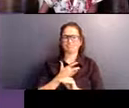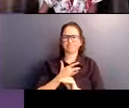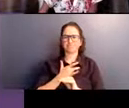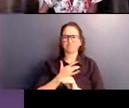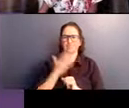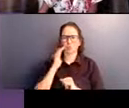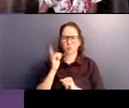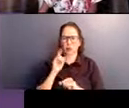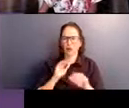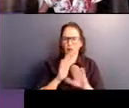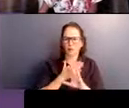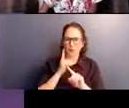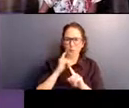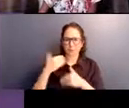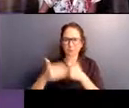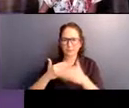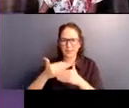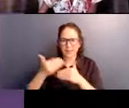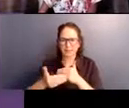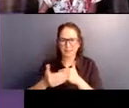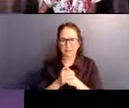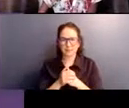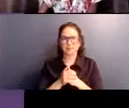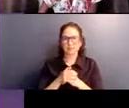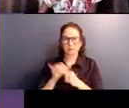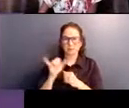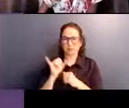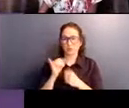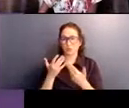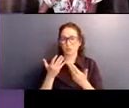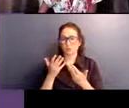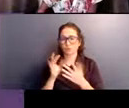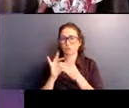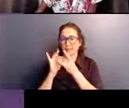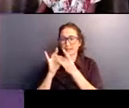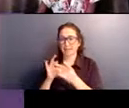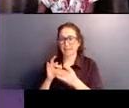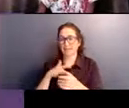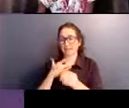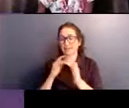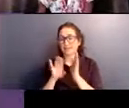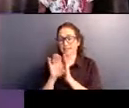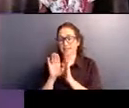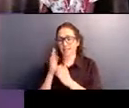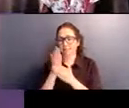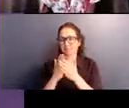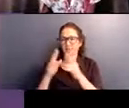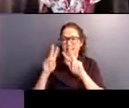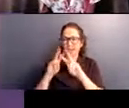where the music is going, and connect those senses to develop an